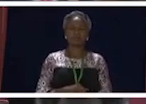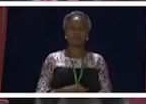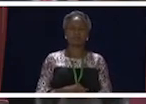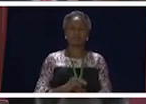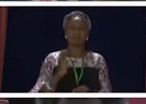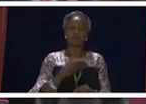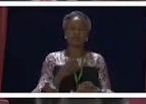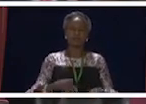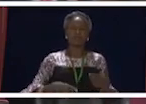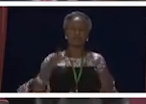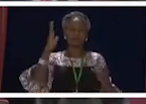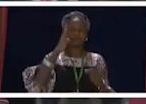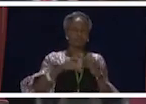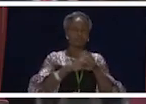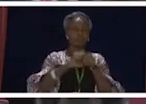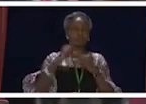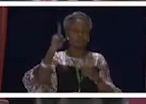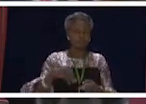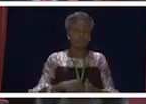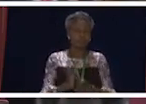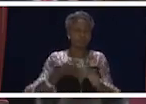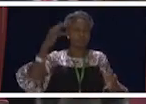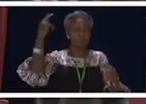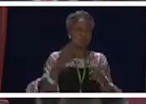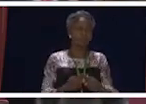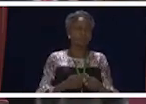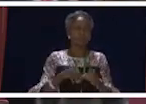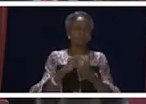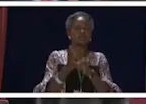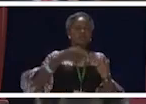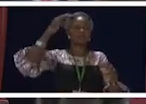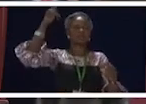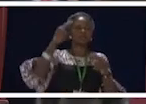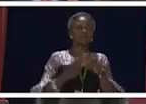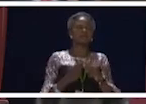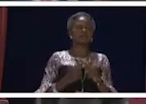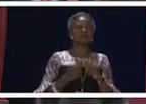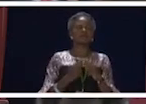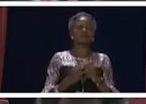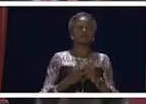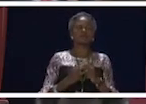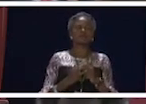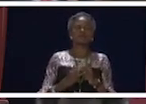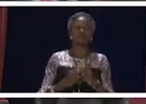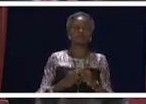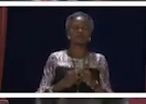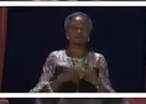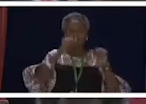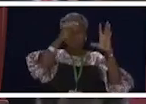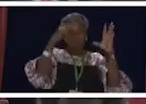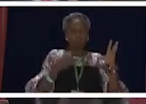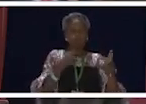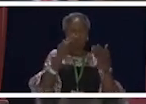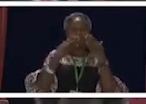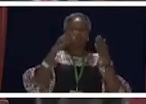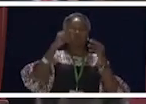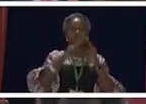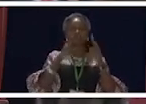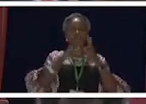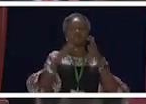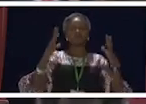our lives will advertise you. In the name of the Lord Jesus Christ. Father, we say thank you very